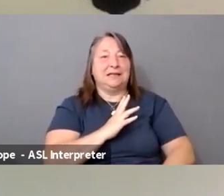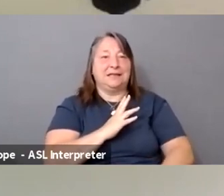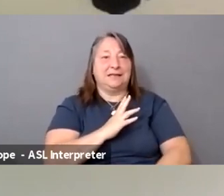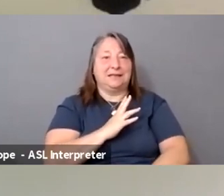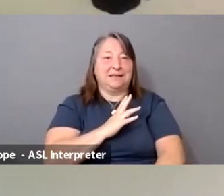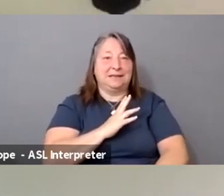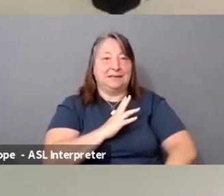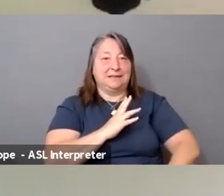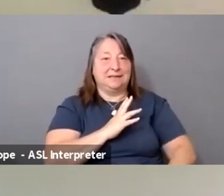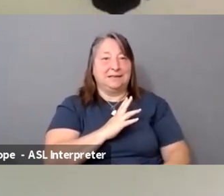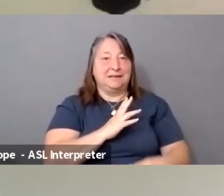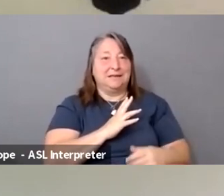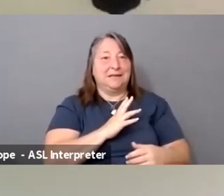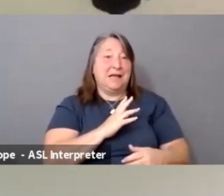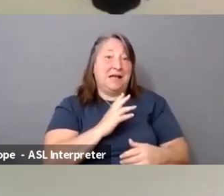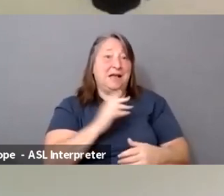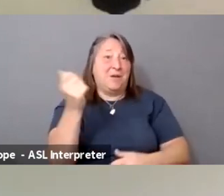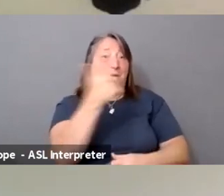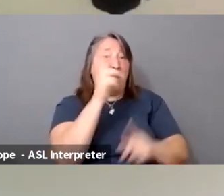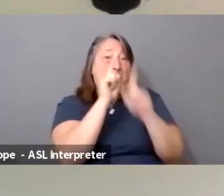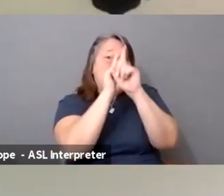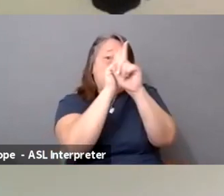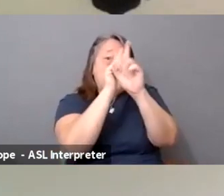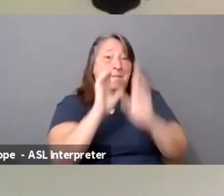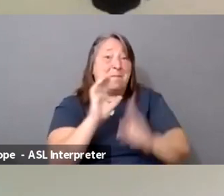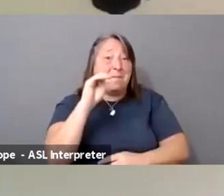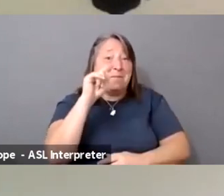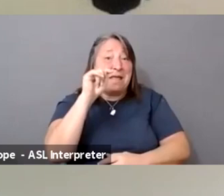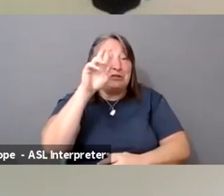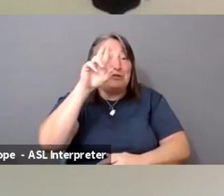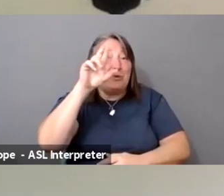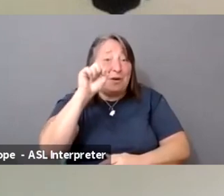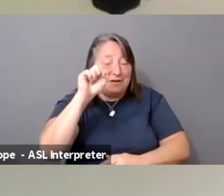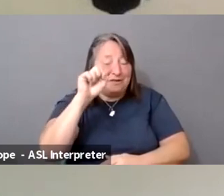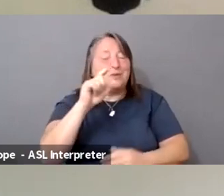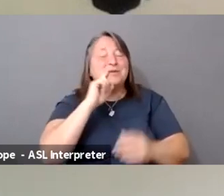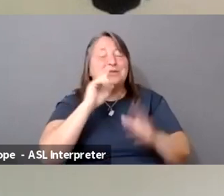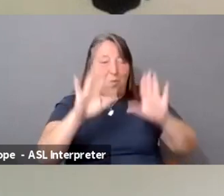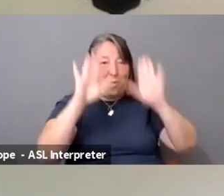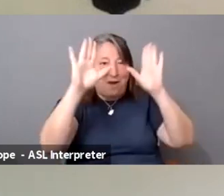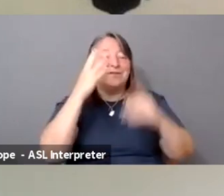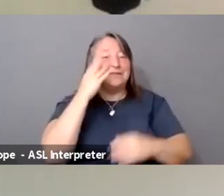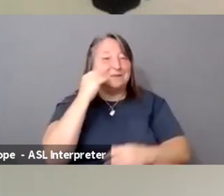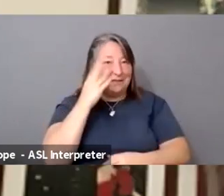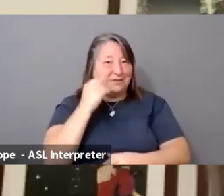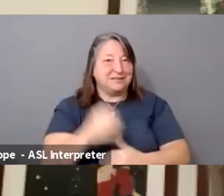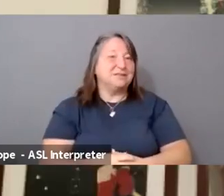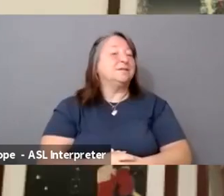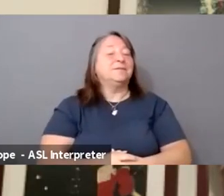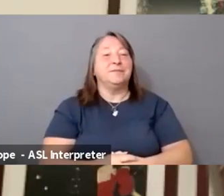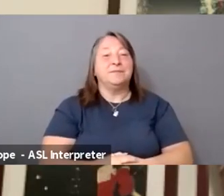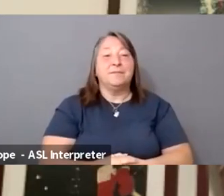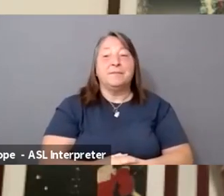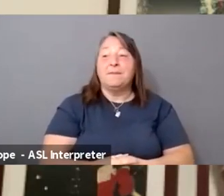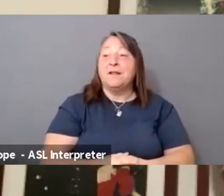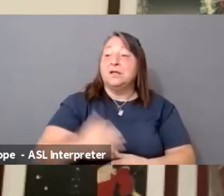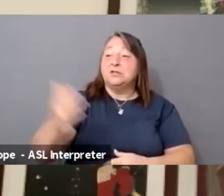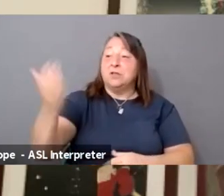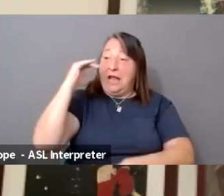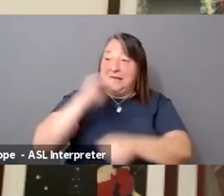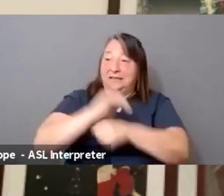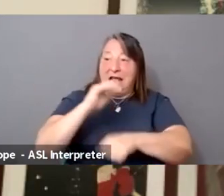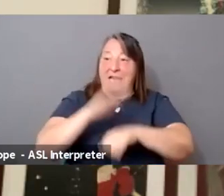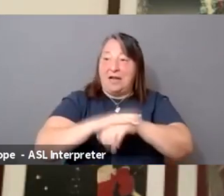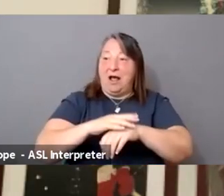you know, they were mentors, to be honest. So it was a wonderful experience. I was very lucky. And so last night, you know, on the